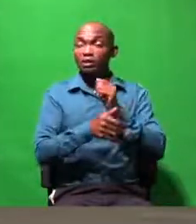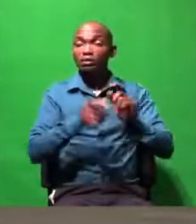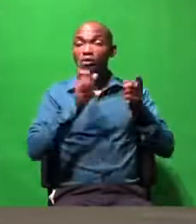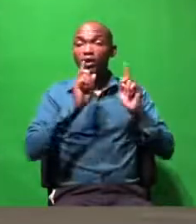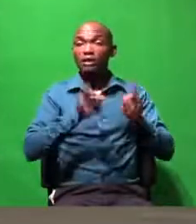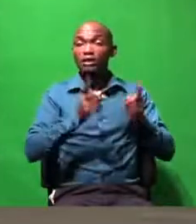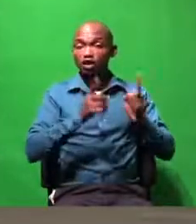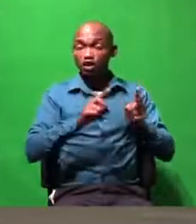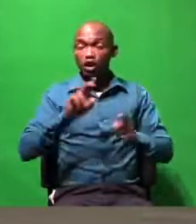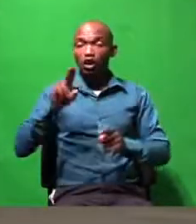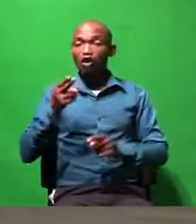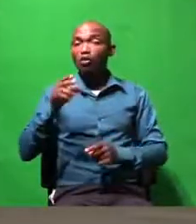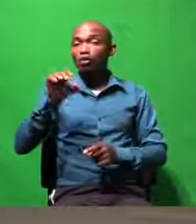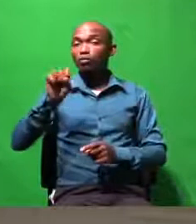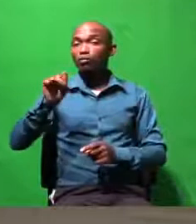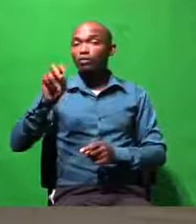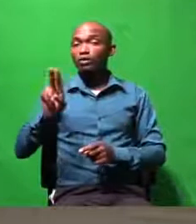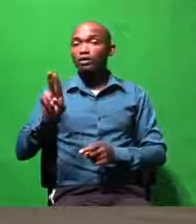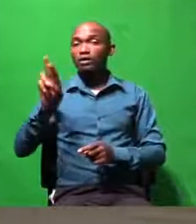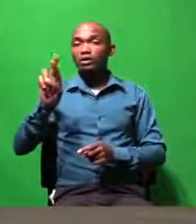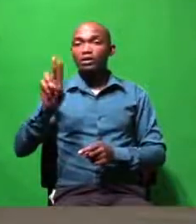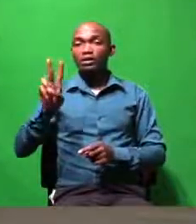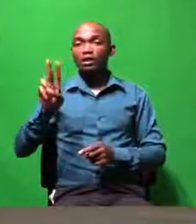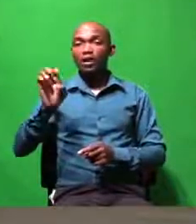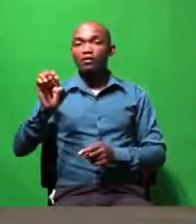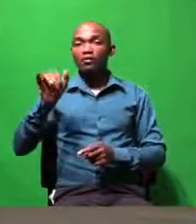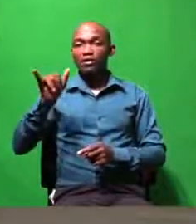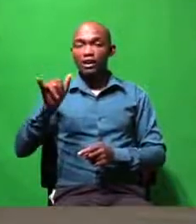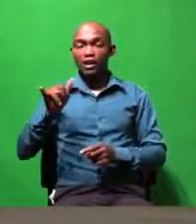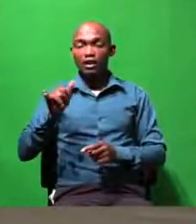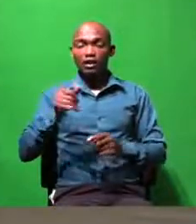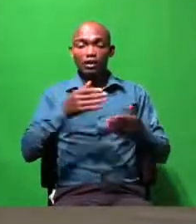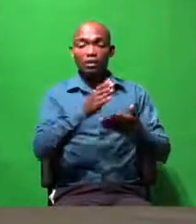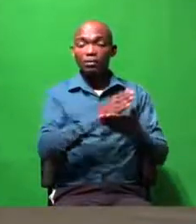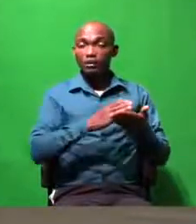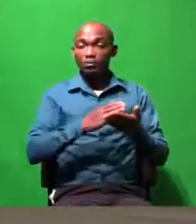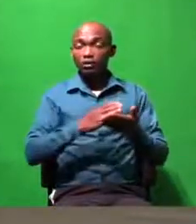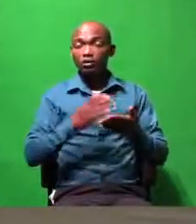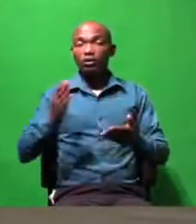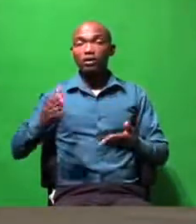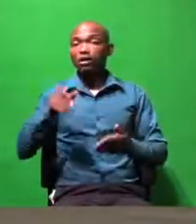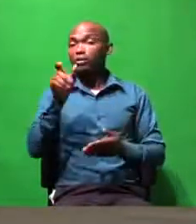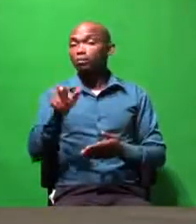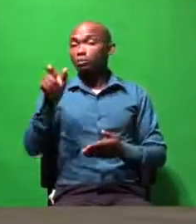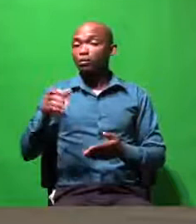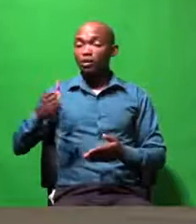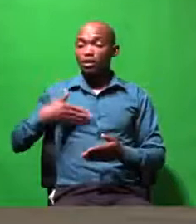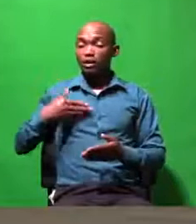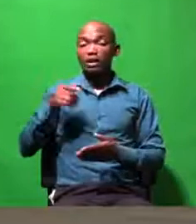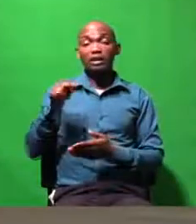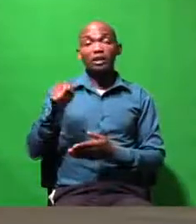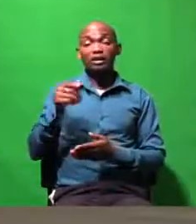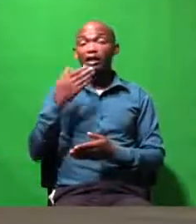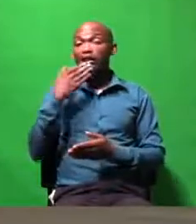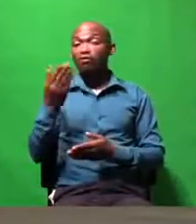the surveyor department, or where the people who are needed that information in the area. So